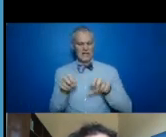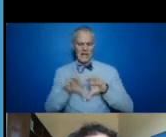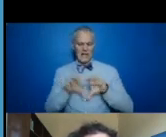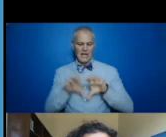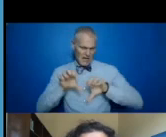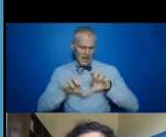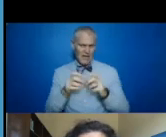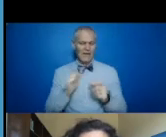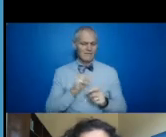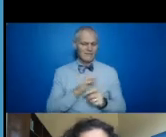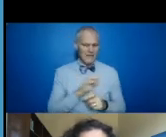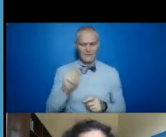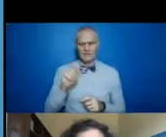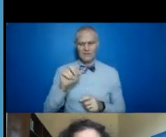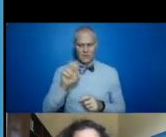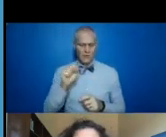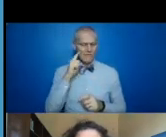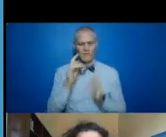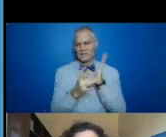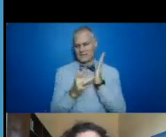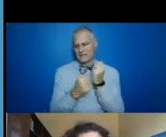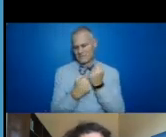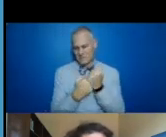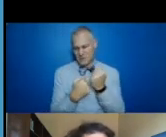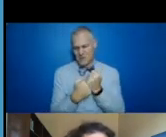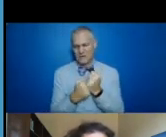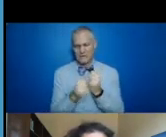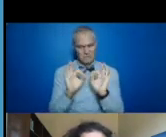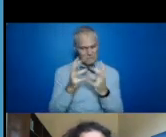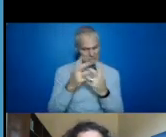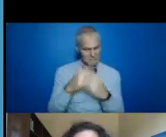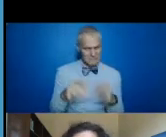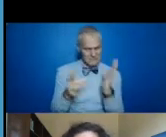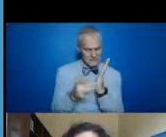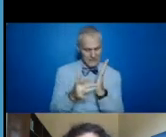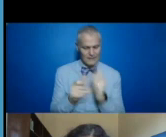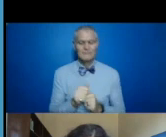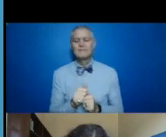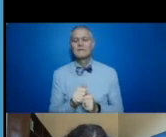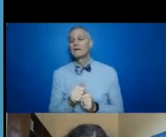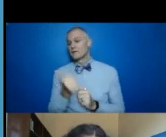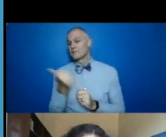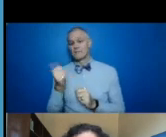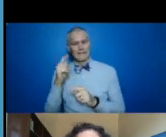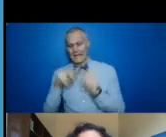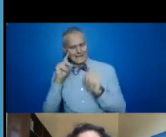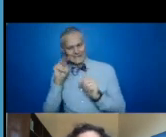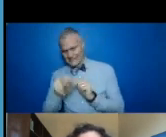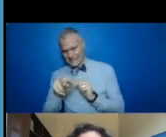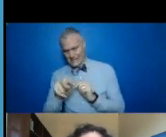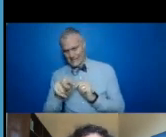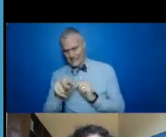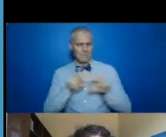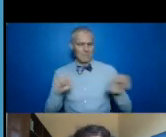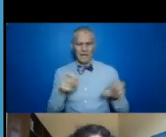my colleague Torres for tech support. He's ensuring that the technology runs smoothly. Other attendees cannot see this chat, and panelists will